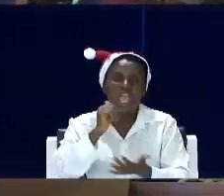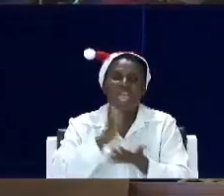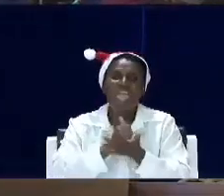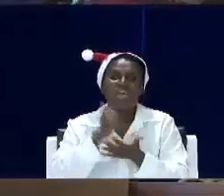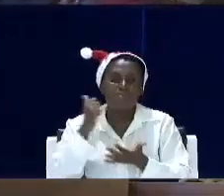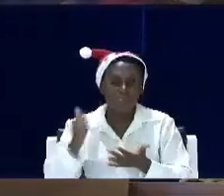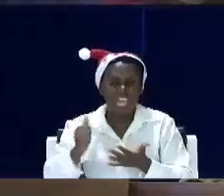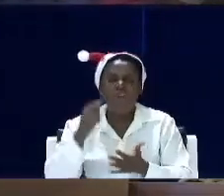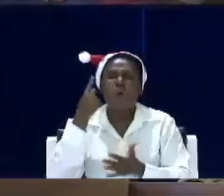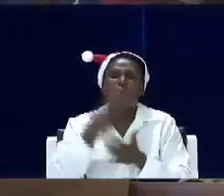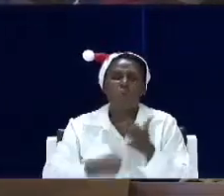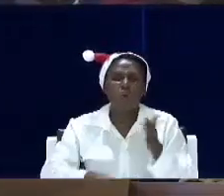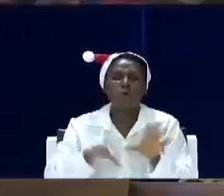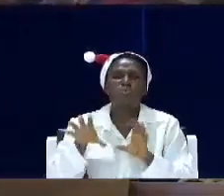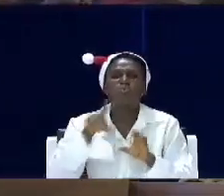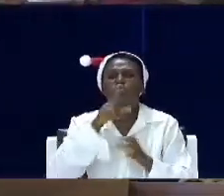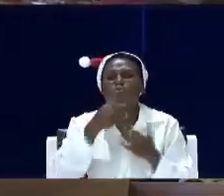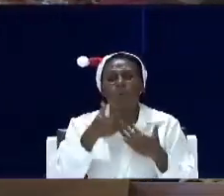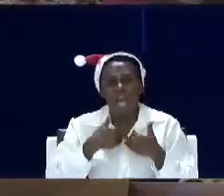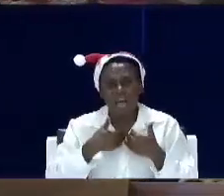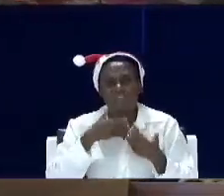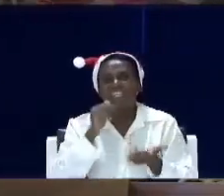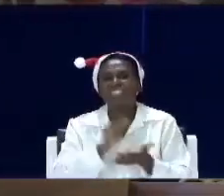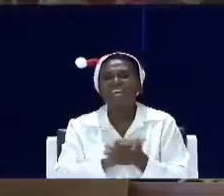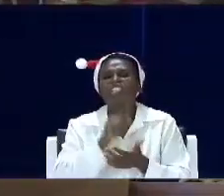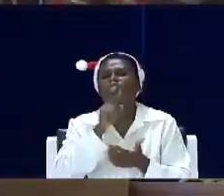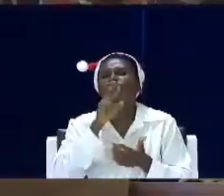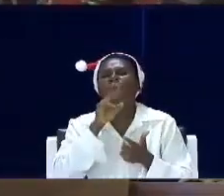What do you have that you are not given?